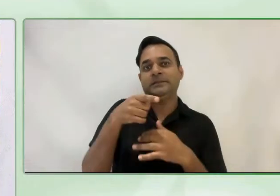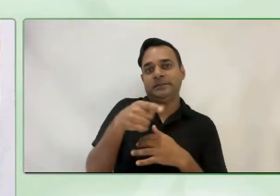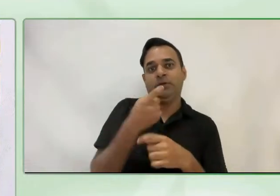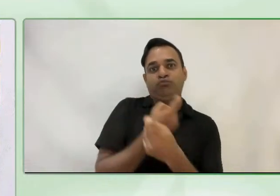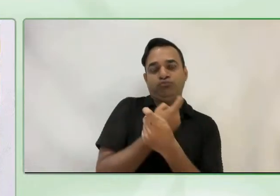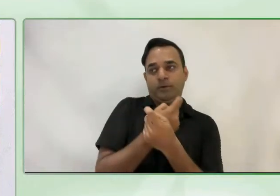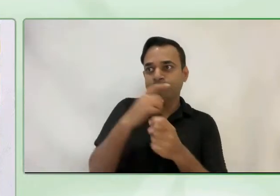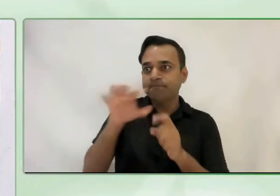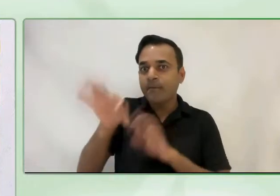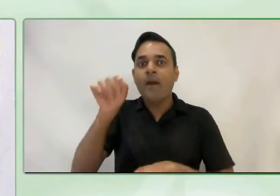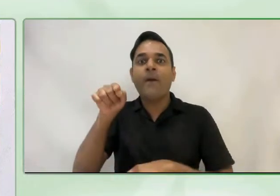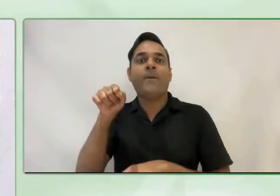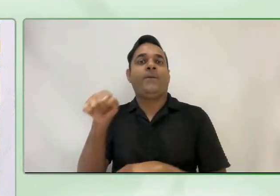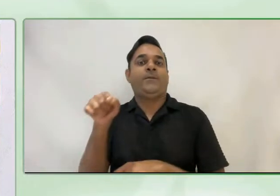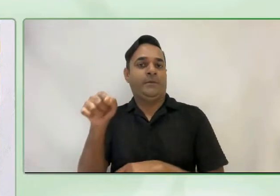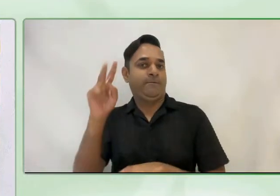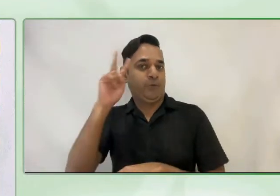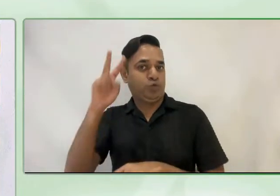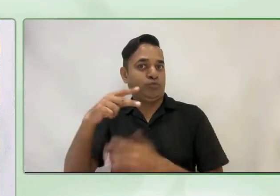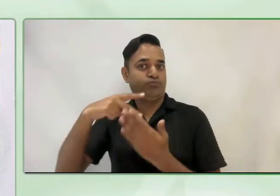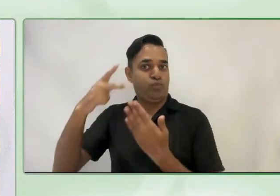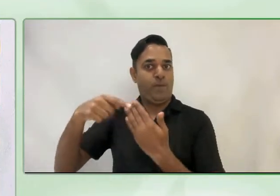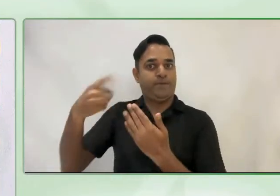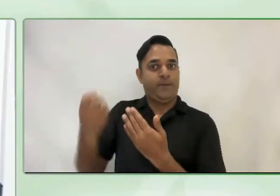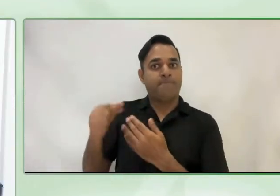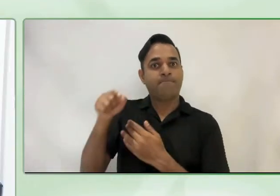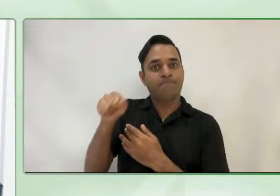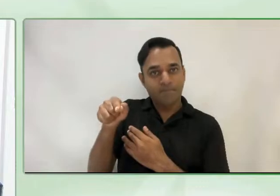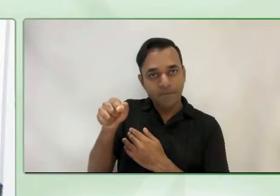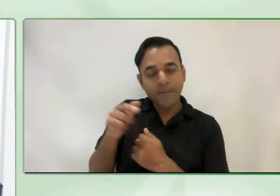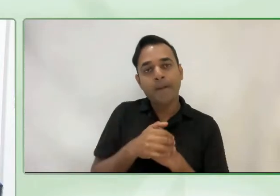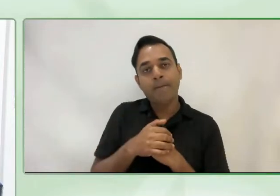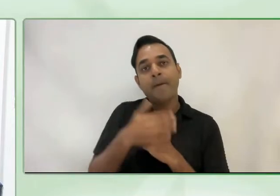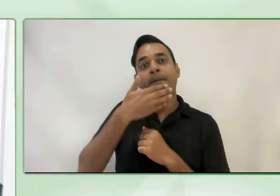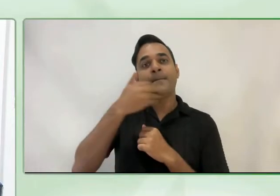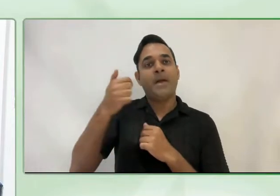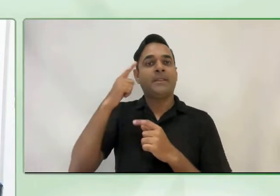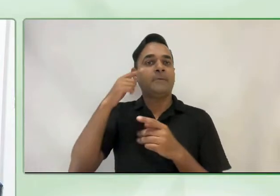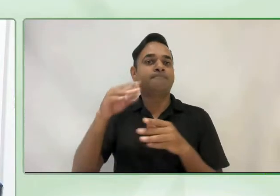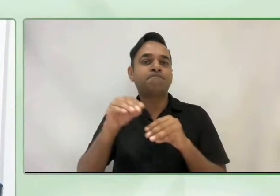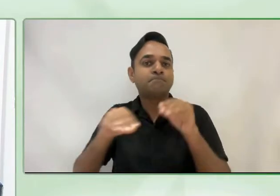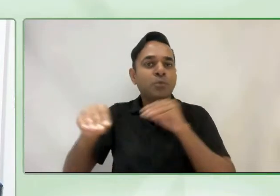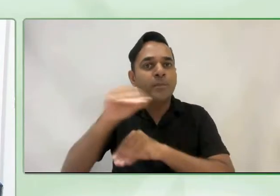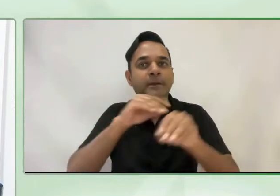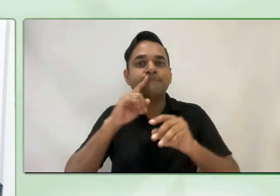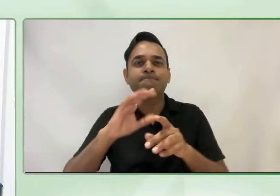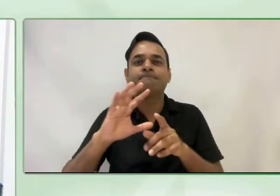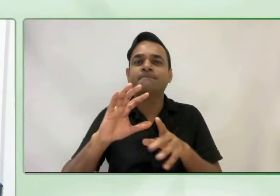program via social media and so on. Thanks a lot.